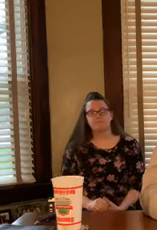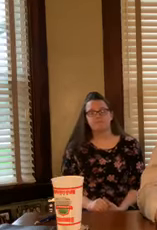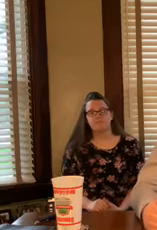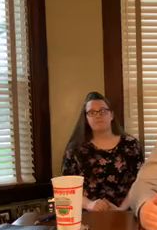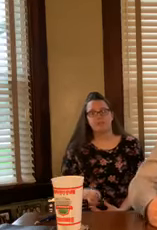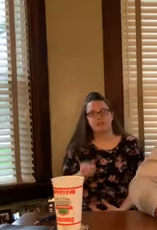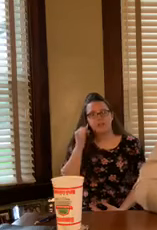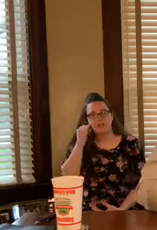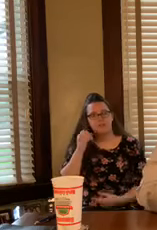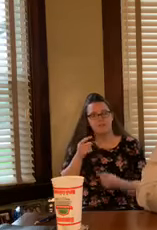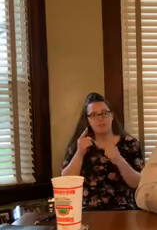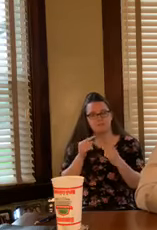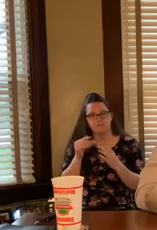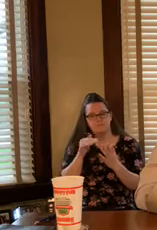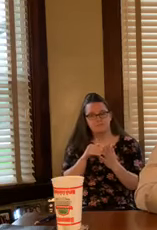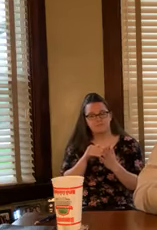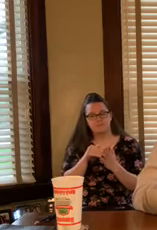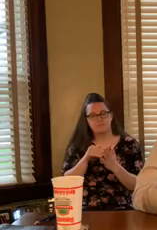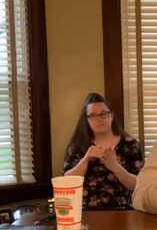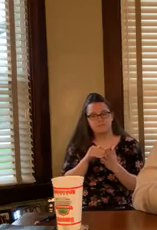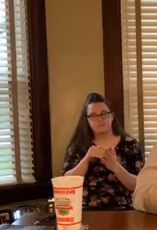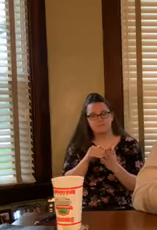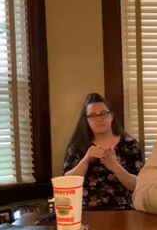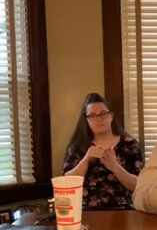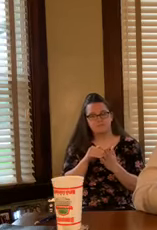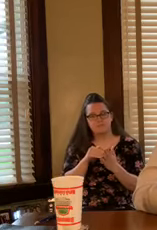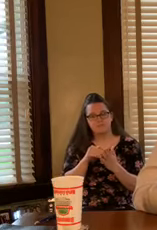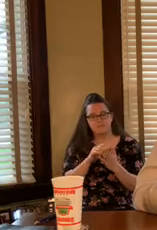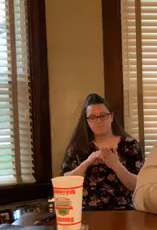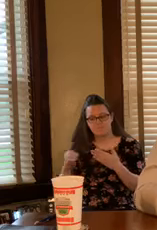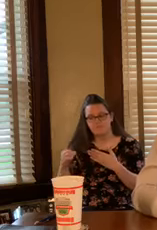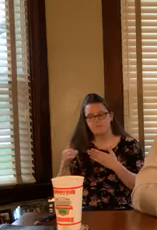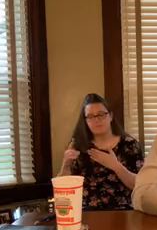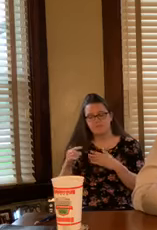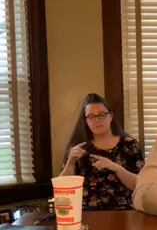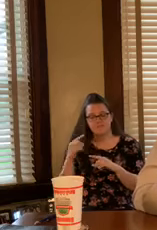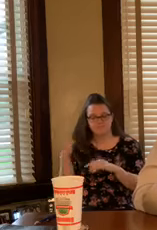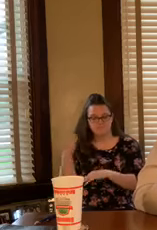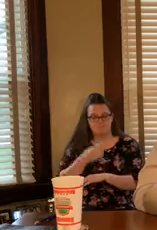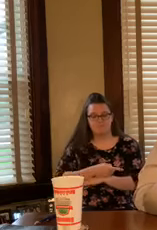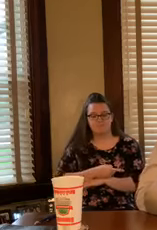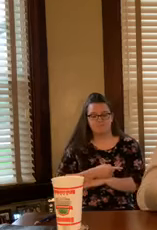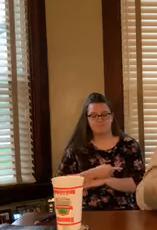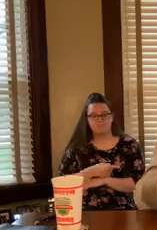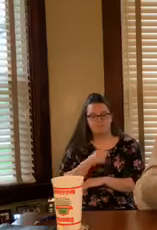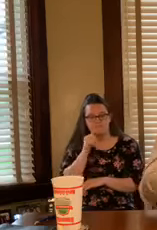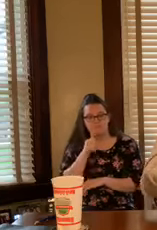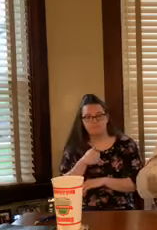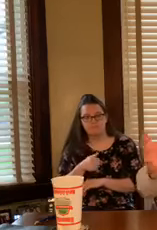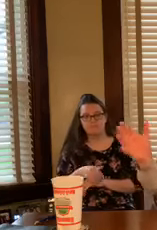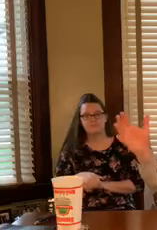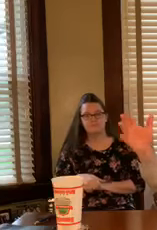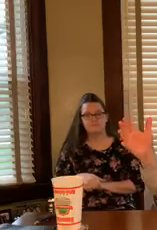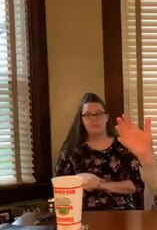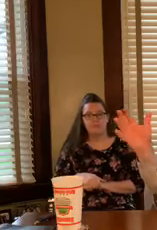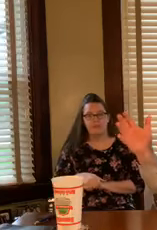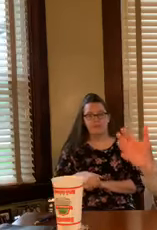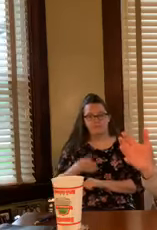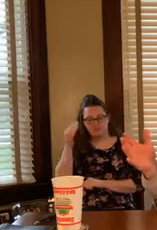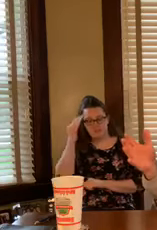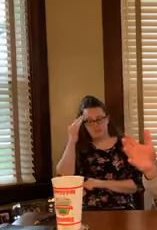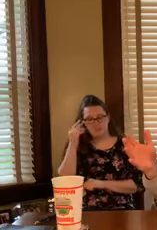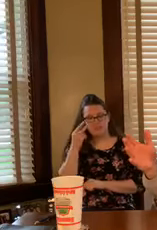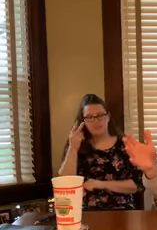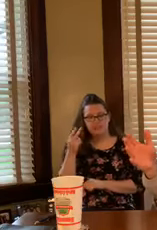If she came back and did that again next week, the next day, a few days later, and she could swear that she saw us